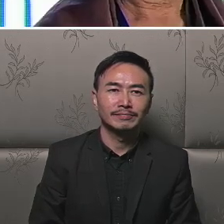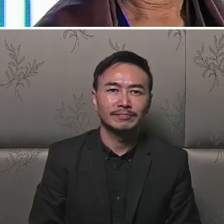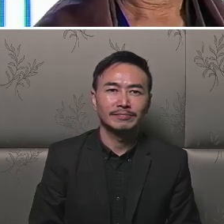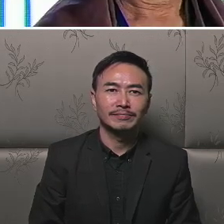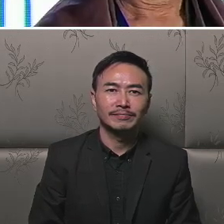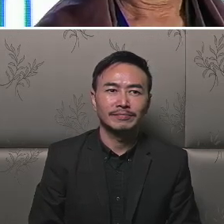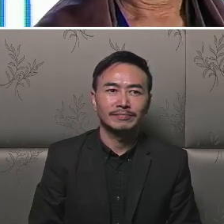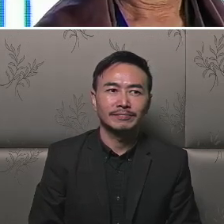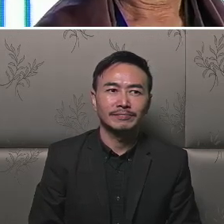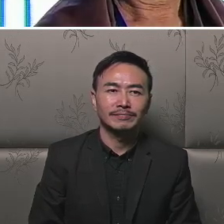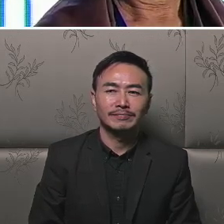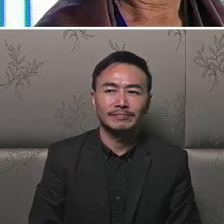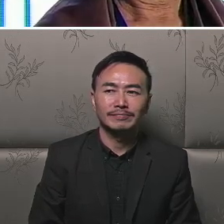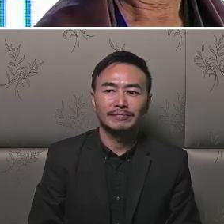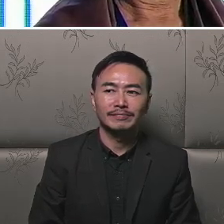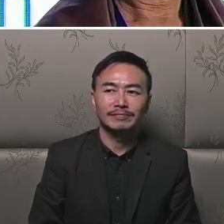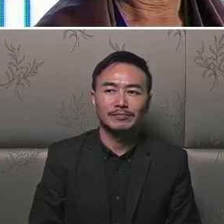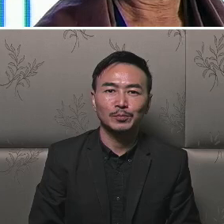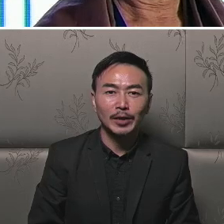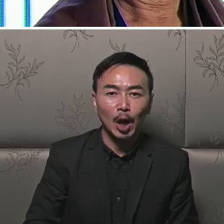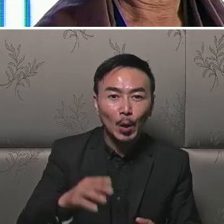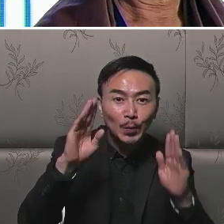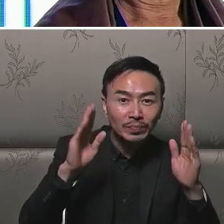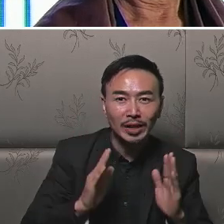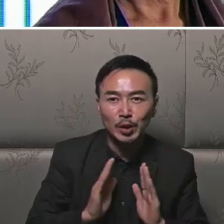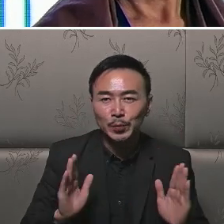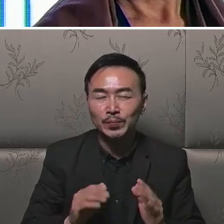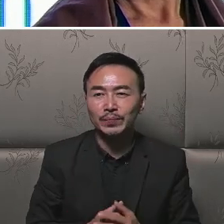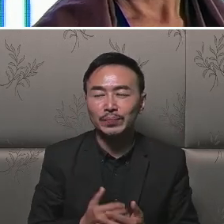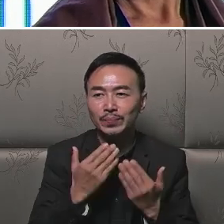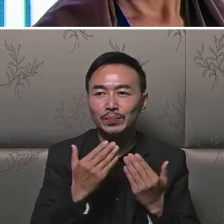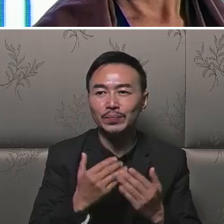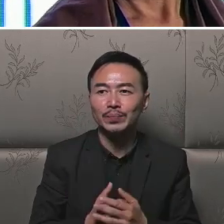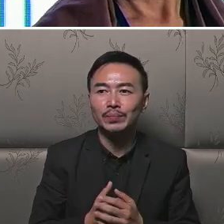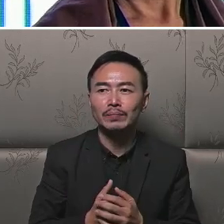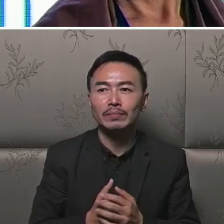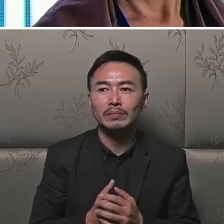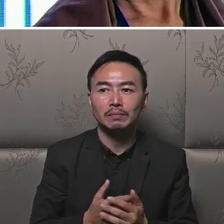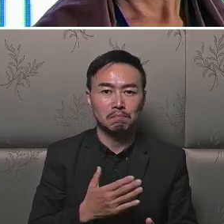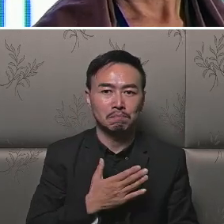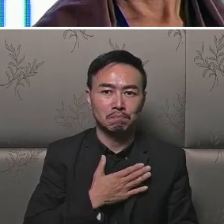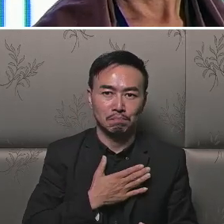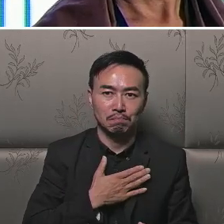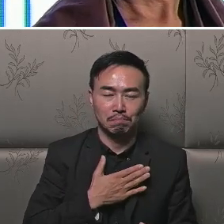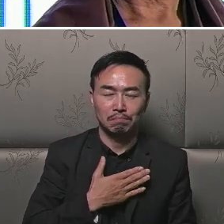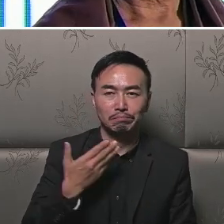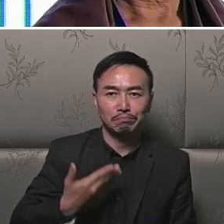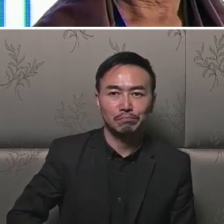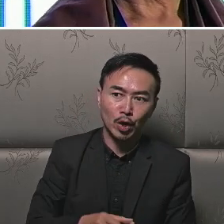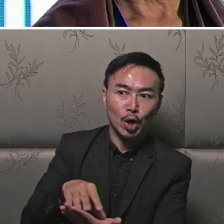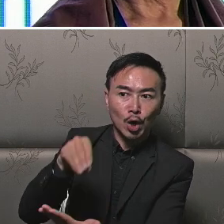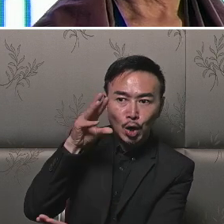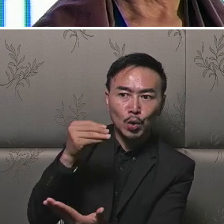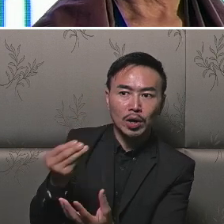Thank you for that kind introduction. Masampareng adamadawgan nga kurawan, a greeting in my own language, which